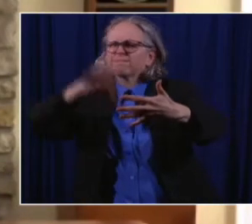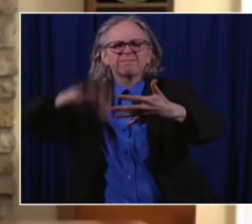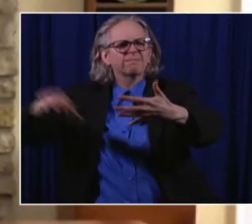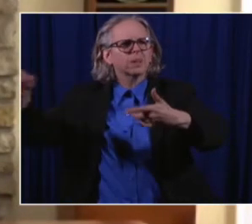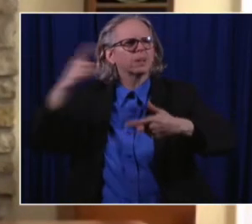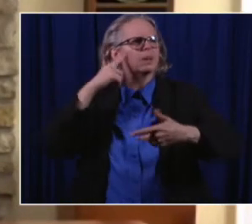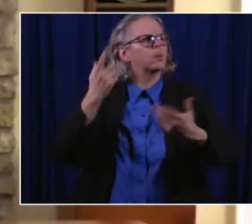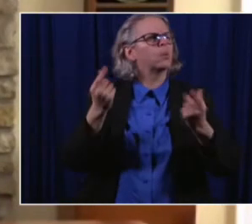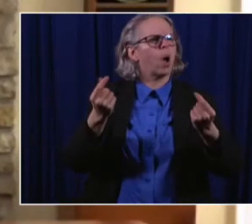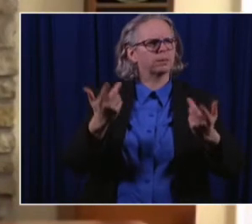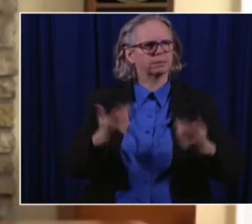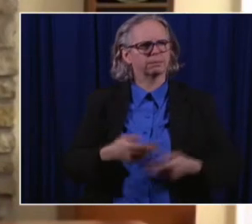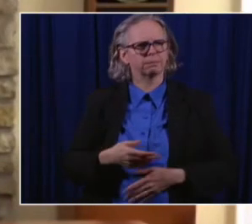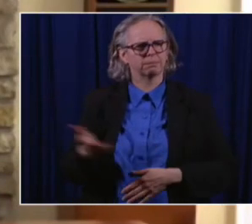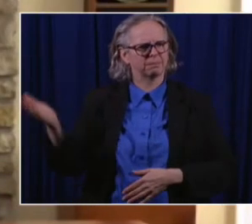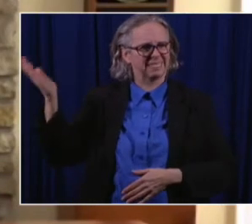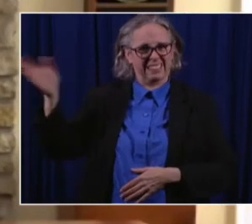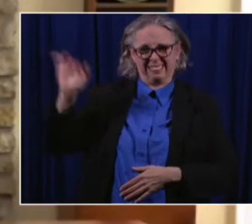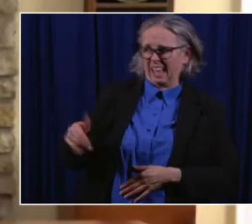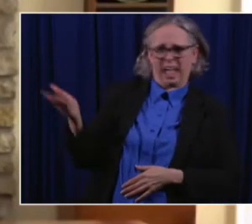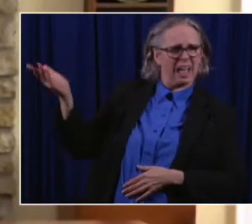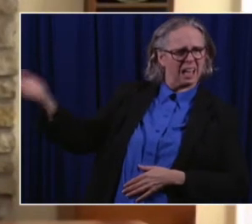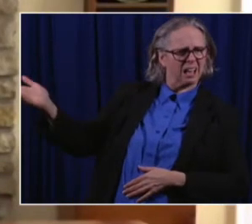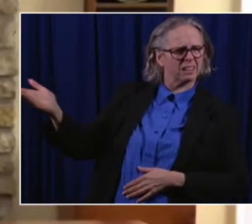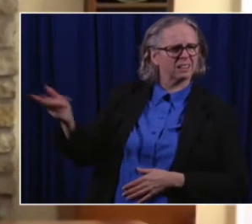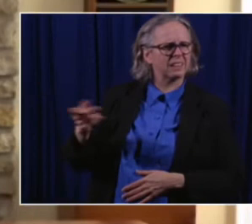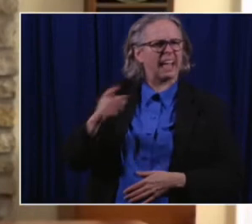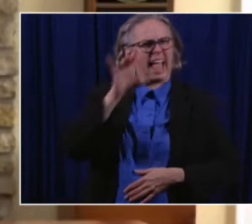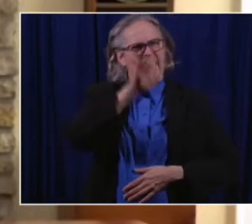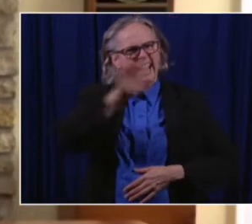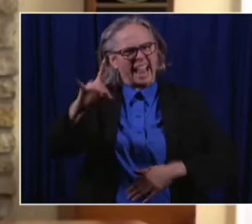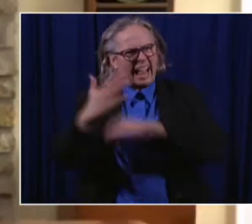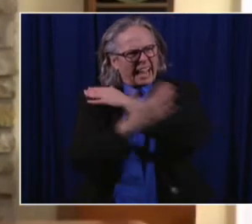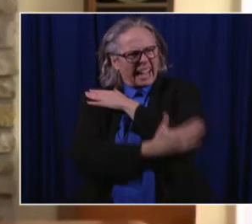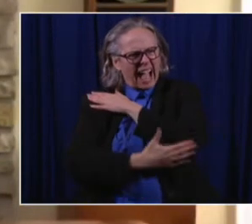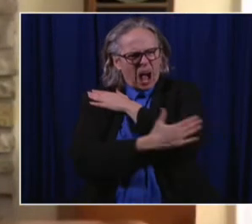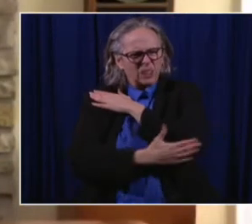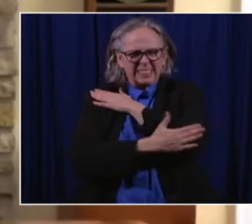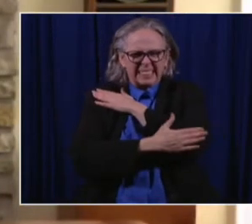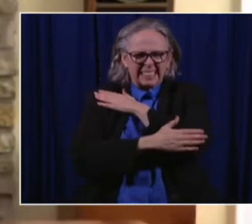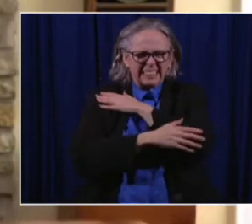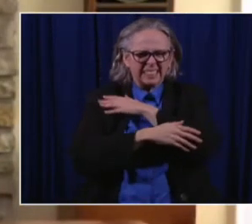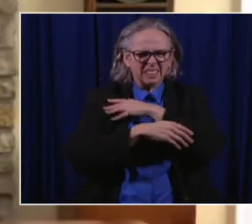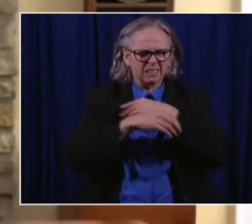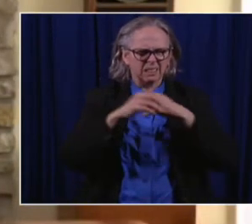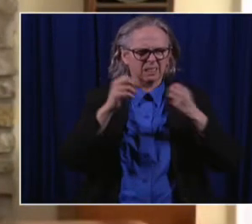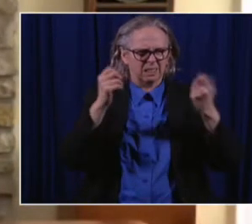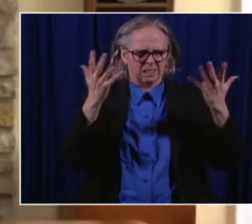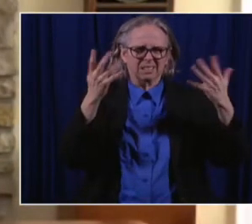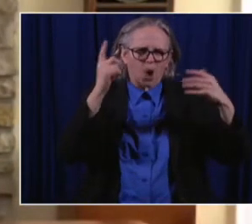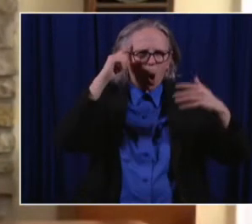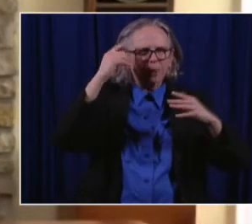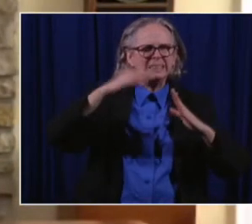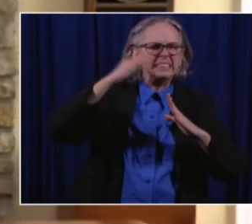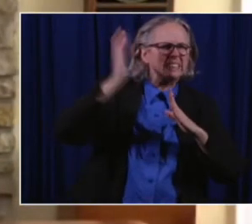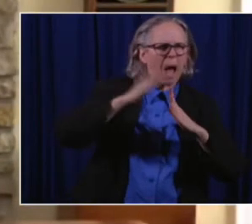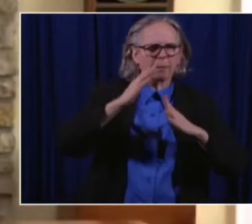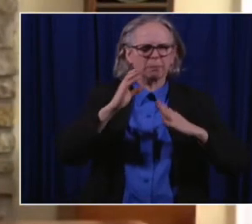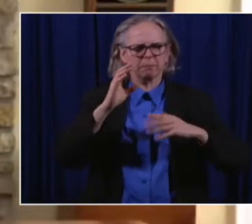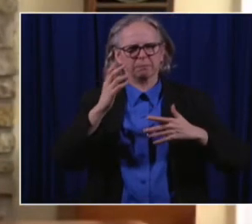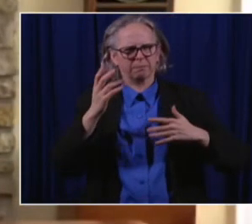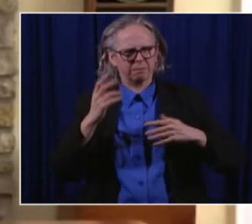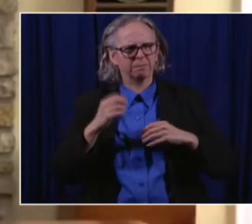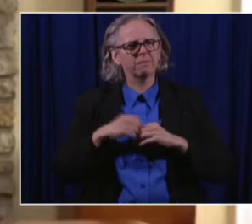this is the chart, all 88 counties ranked by highest occurrence. And what you'll see, Holmes County is the